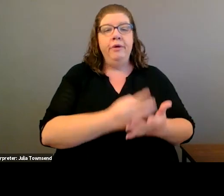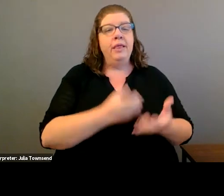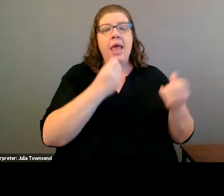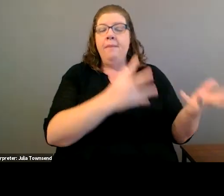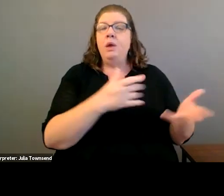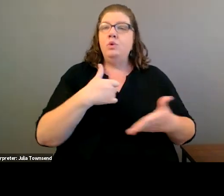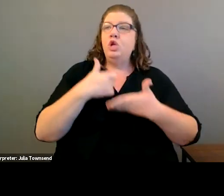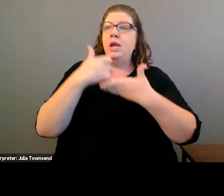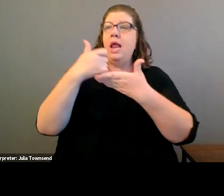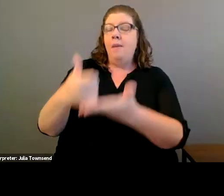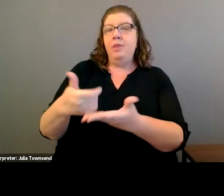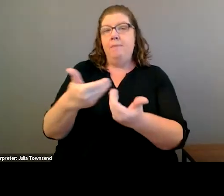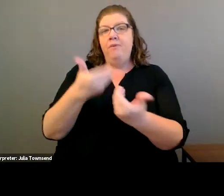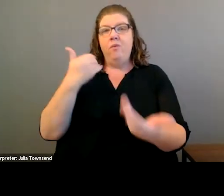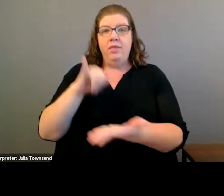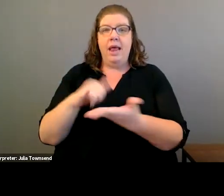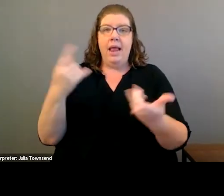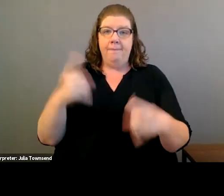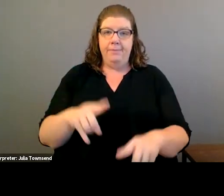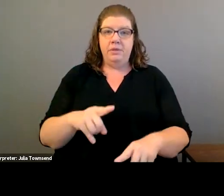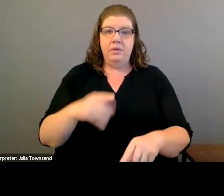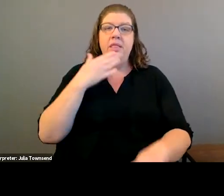front end. Thank you.